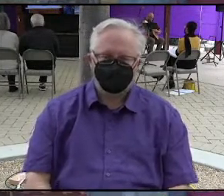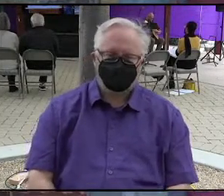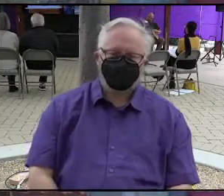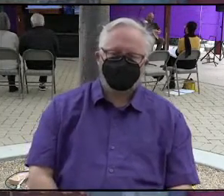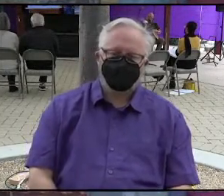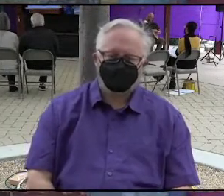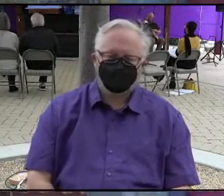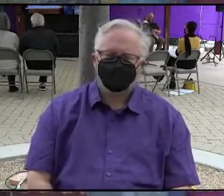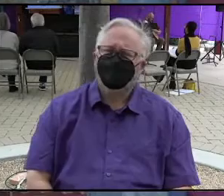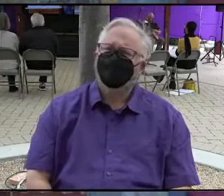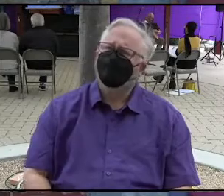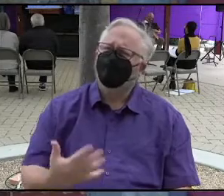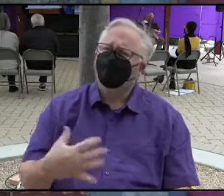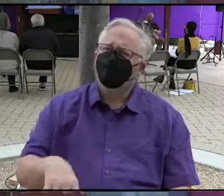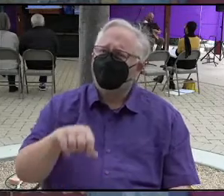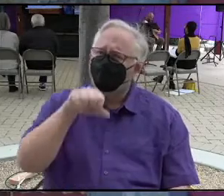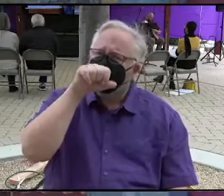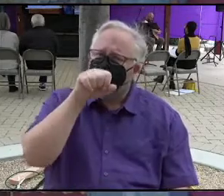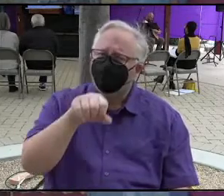How I love that story.